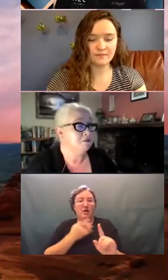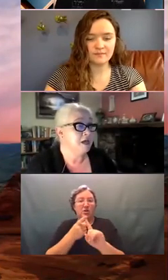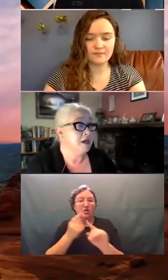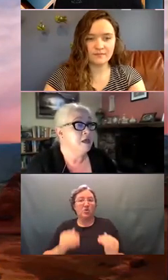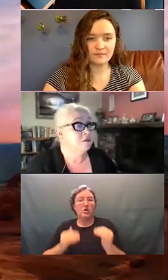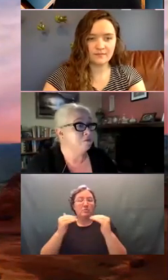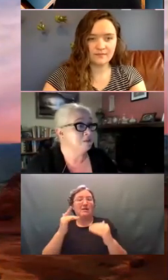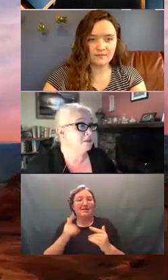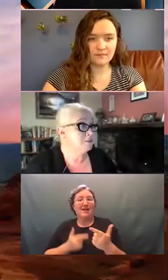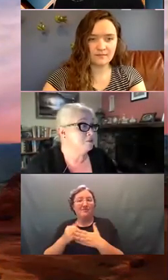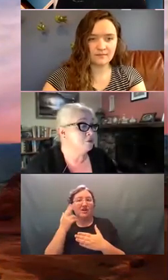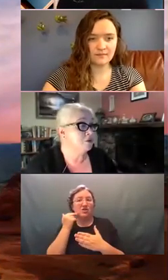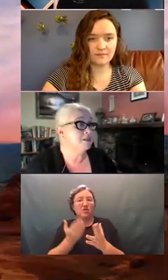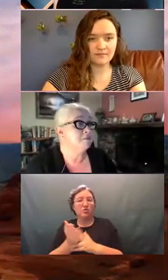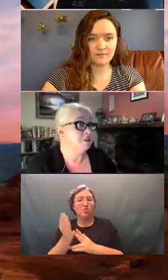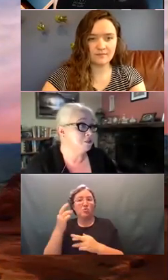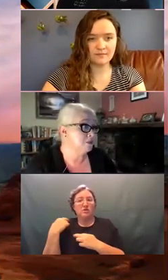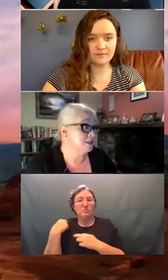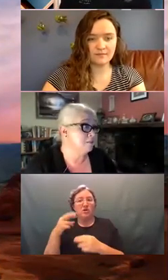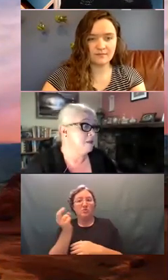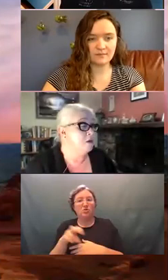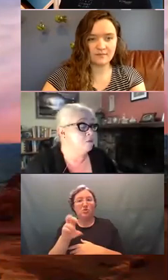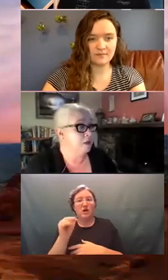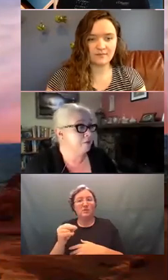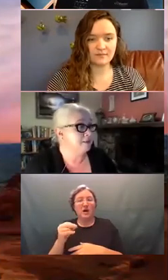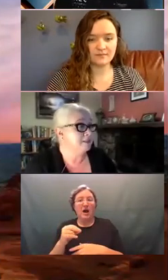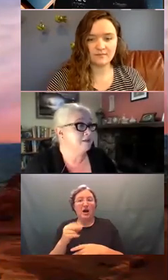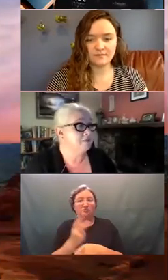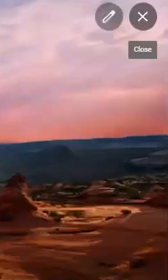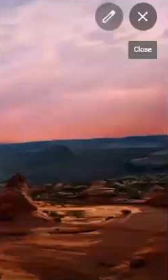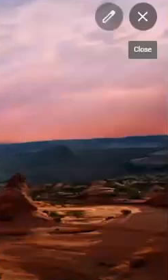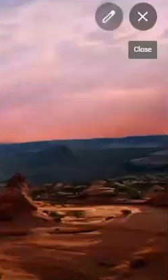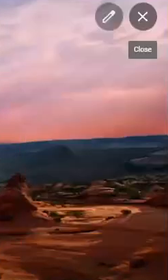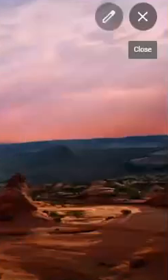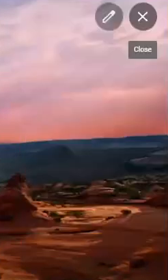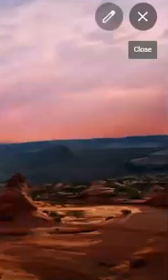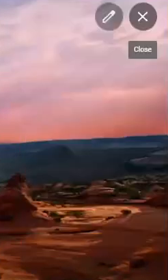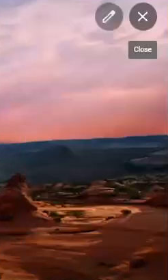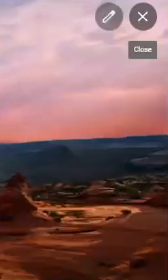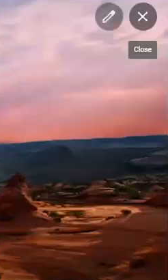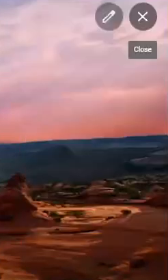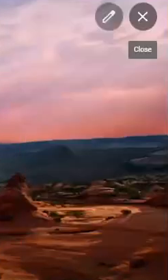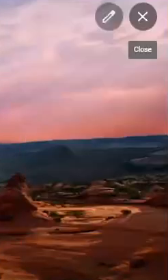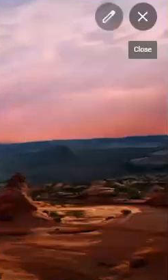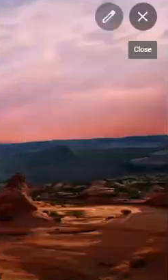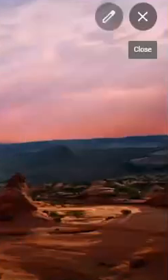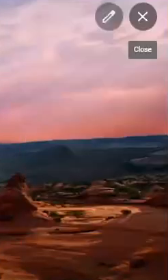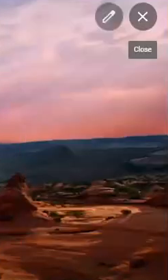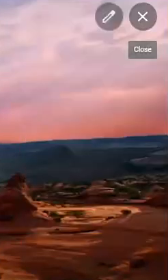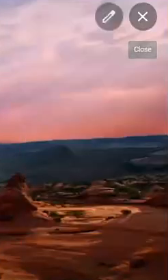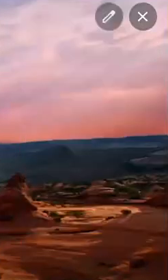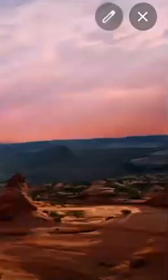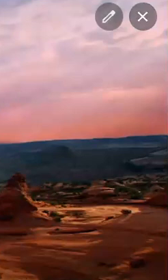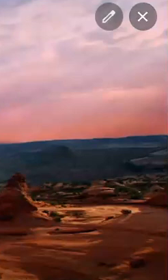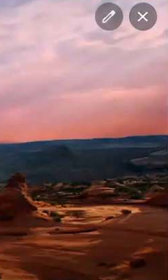in Utah through responsible tourism and stewardship. We operate several programs to assist Utah tourism industry, including